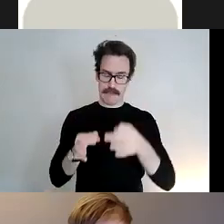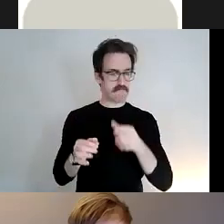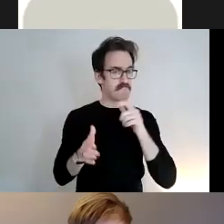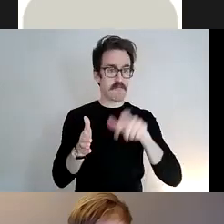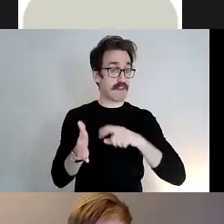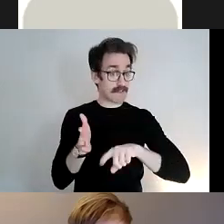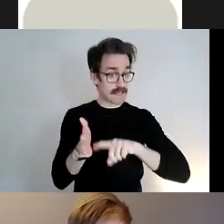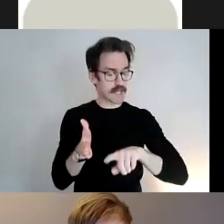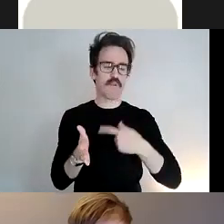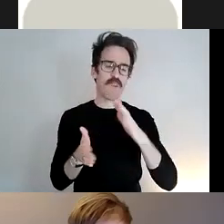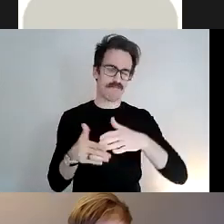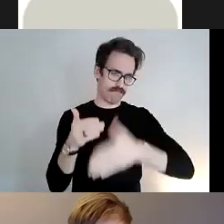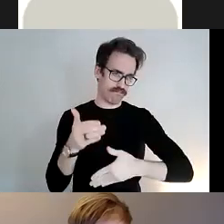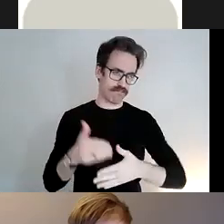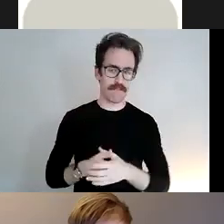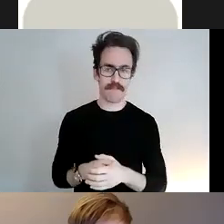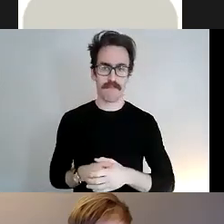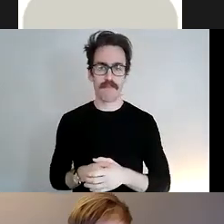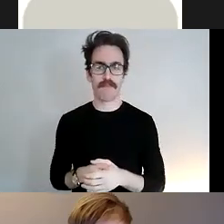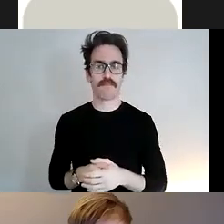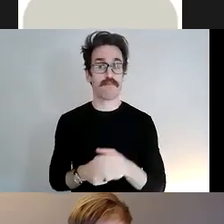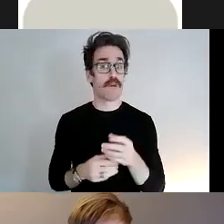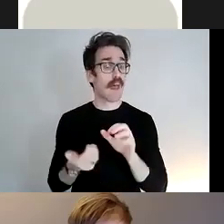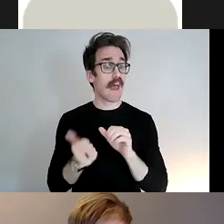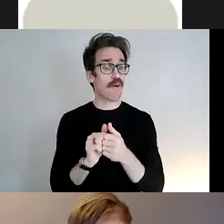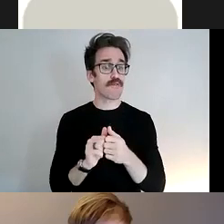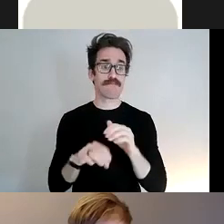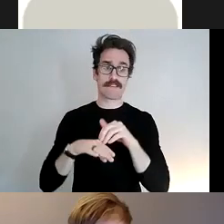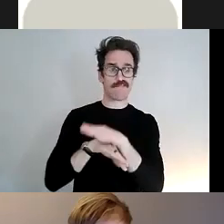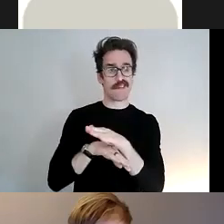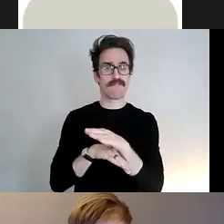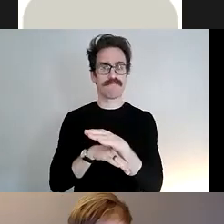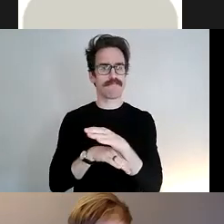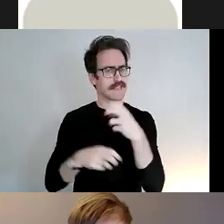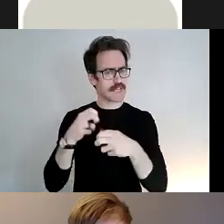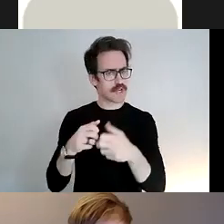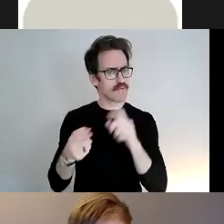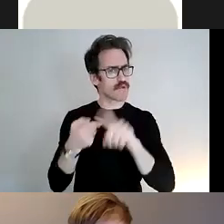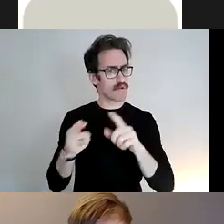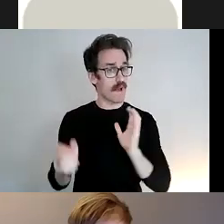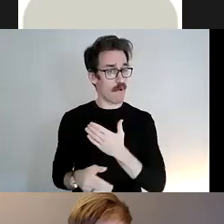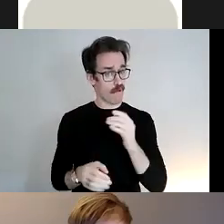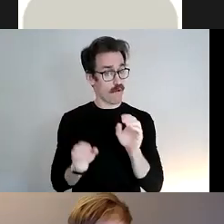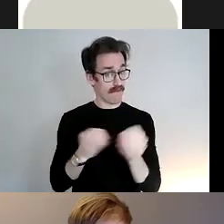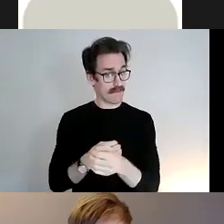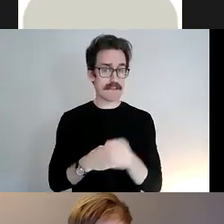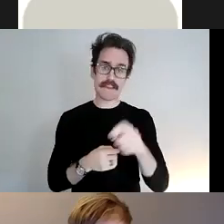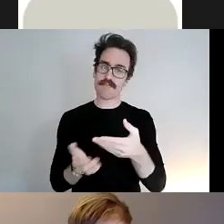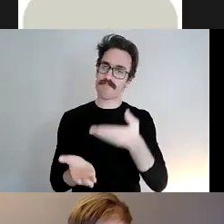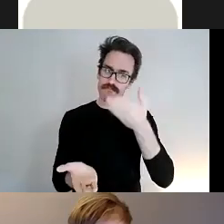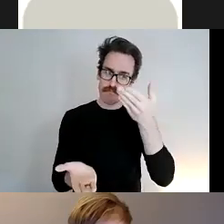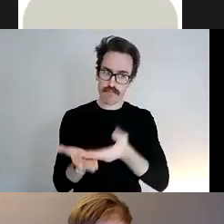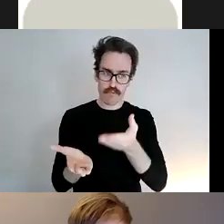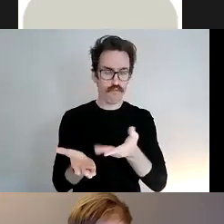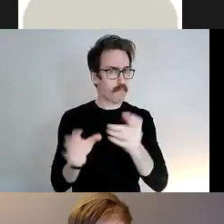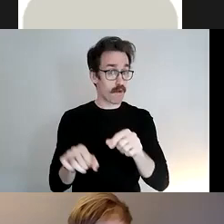So making an allegation to our office. Again, we have to have some evidence of incapacity, some evidence that there may be serious risk